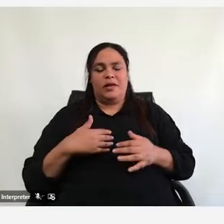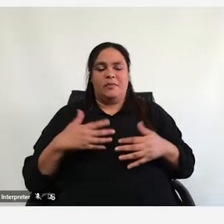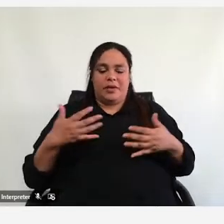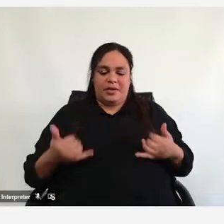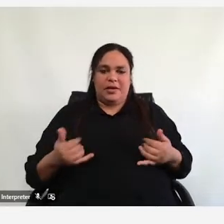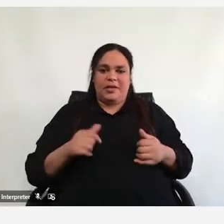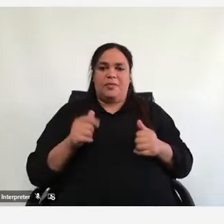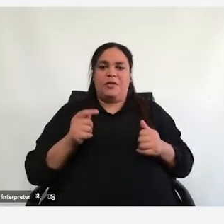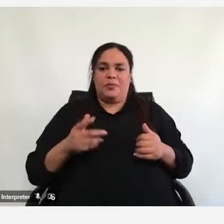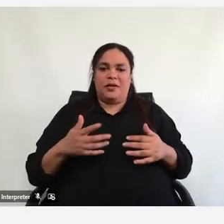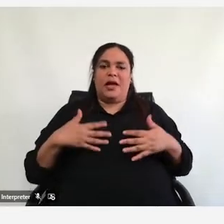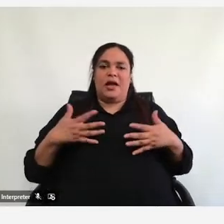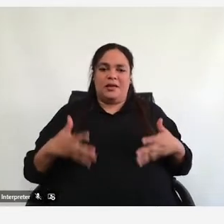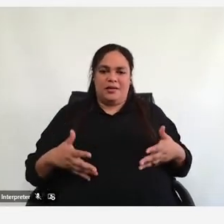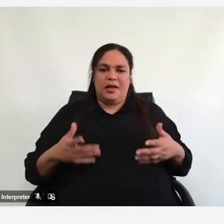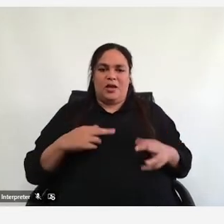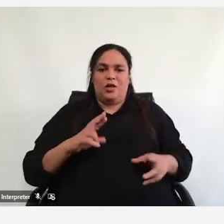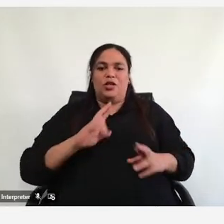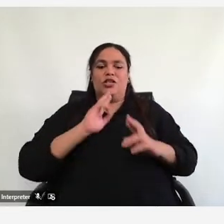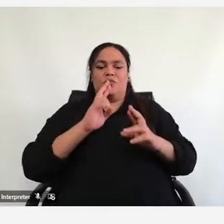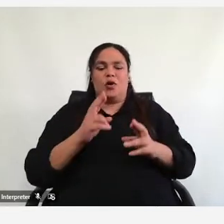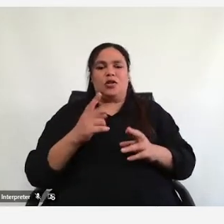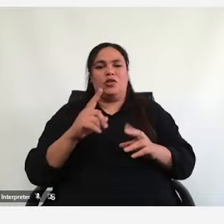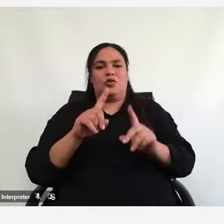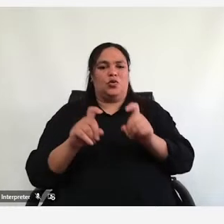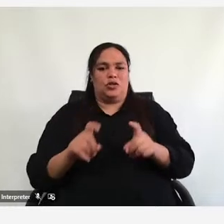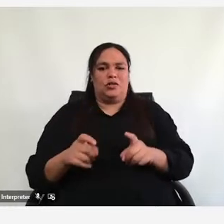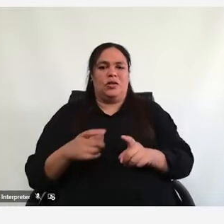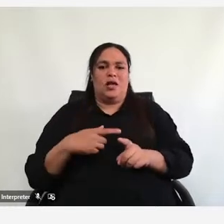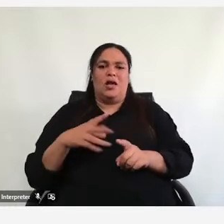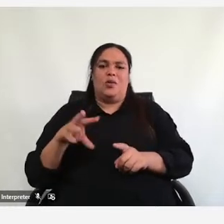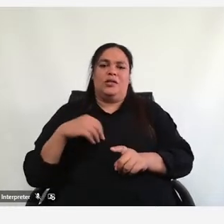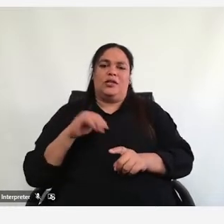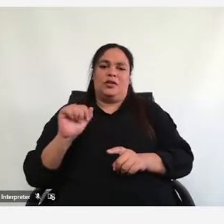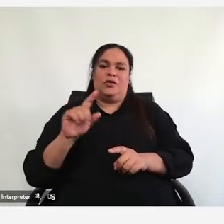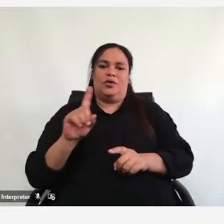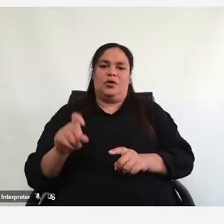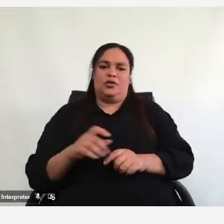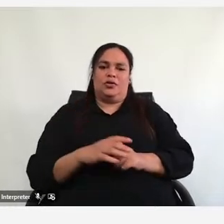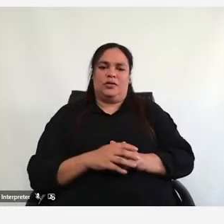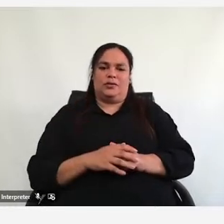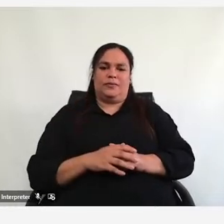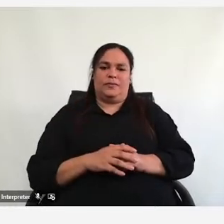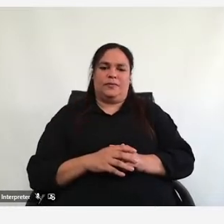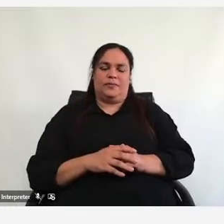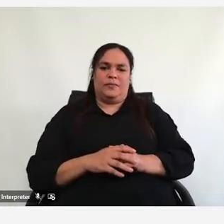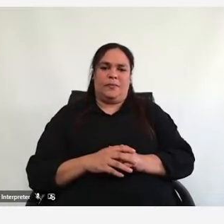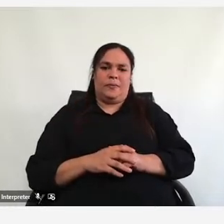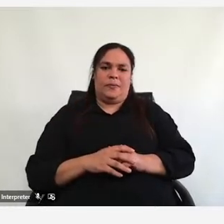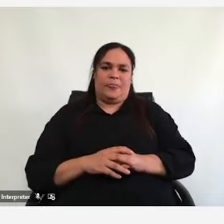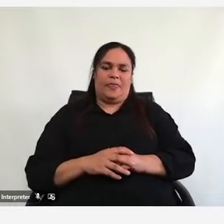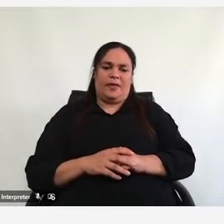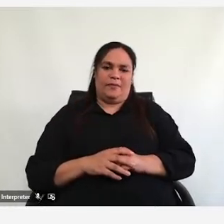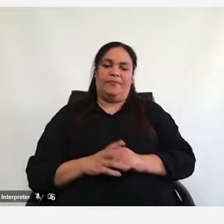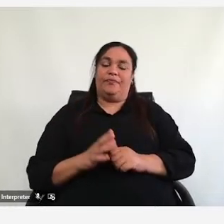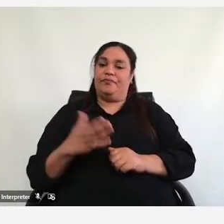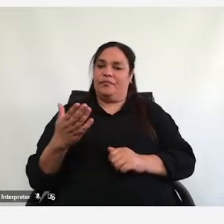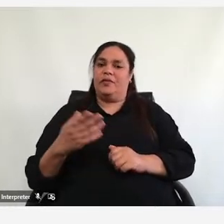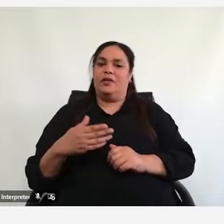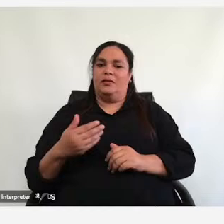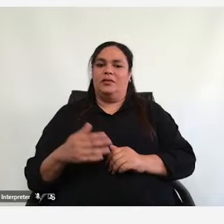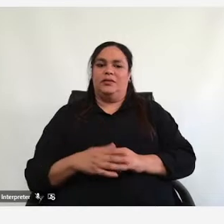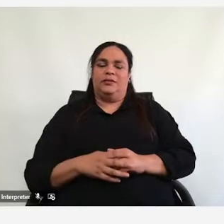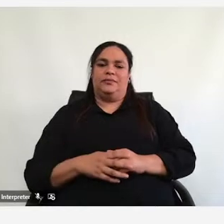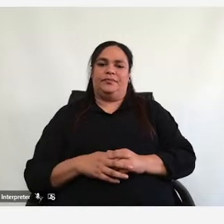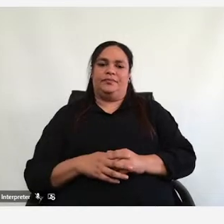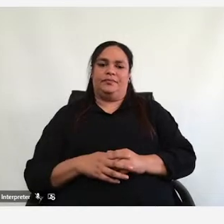Deputy Speaker, I'm currently responding to questions, but I will take your question. Honourable Leader of the Opposition, you may proceed.